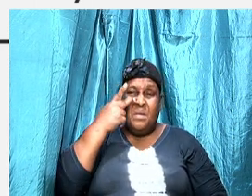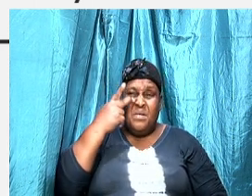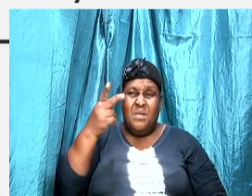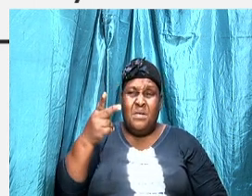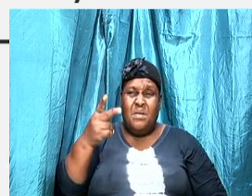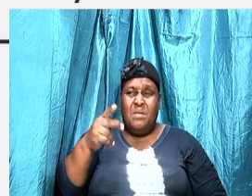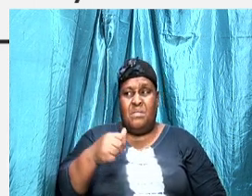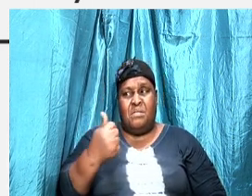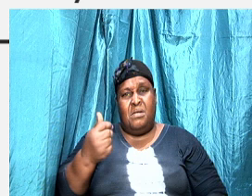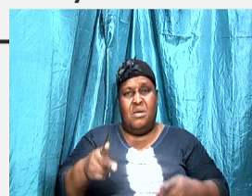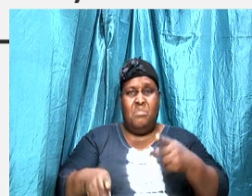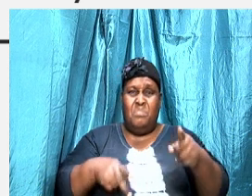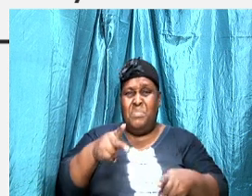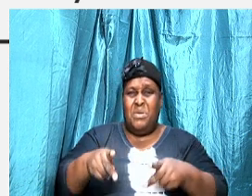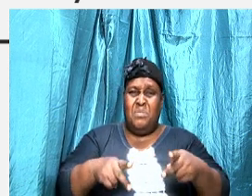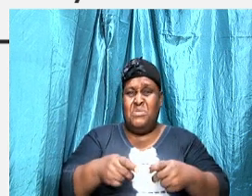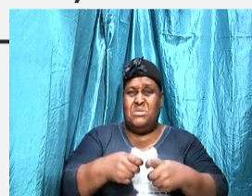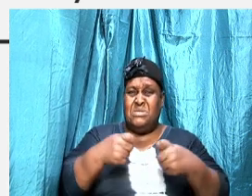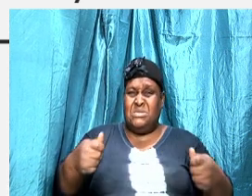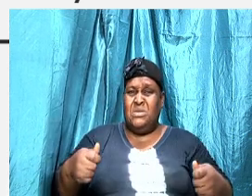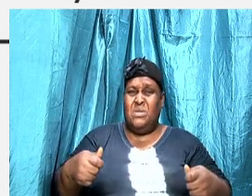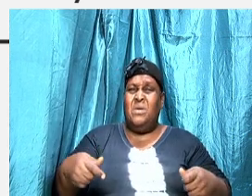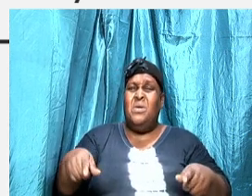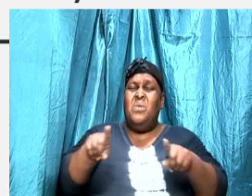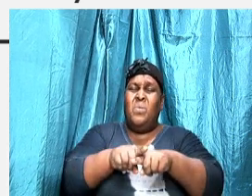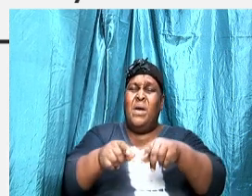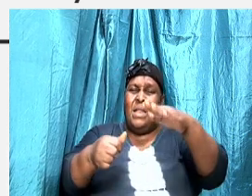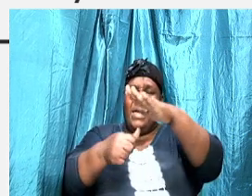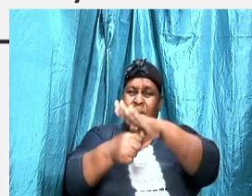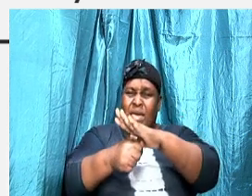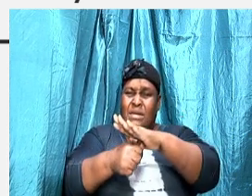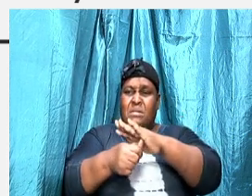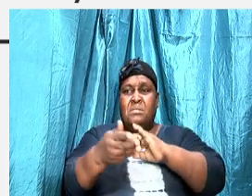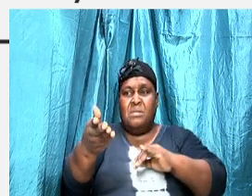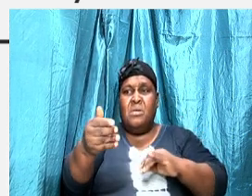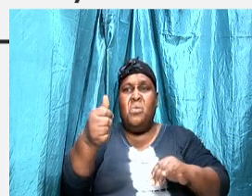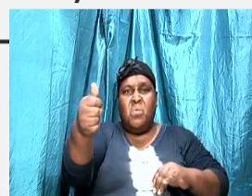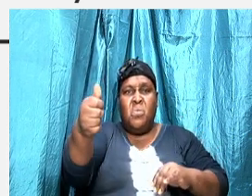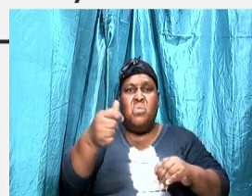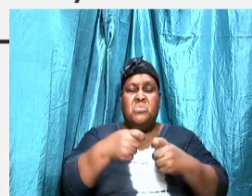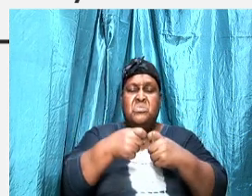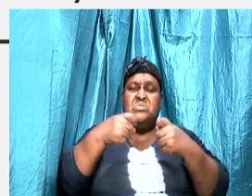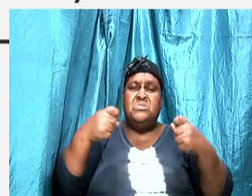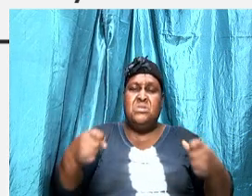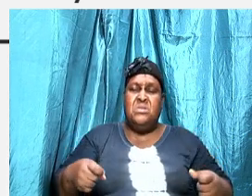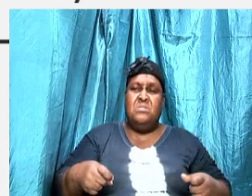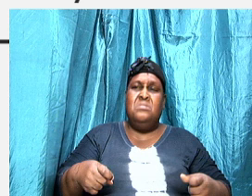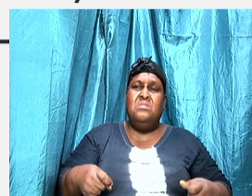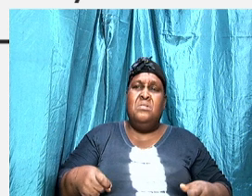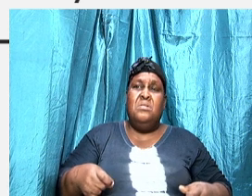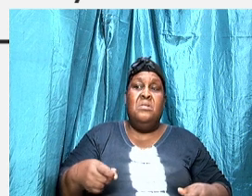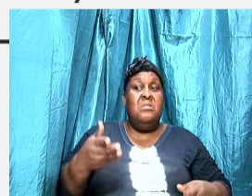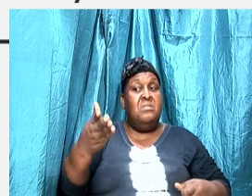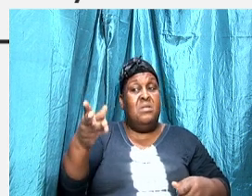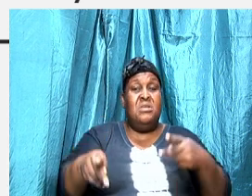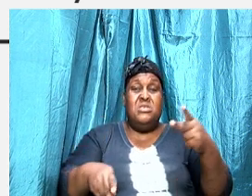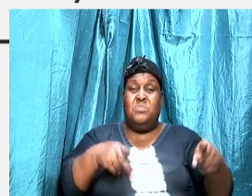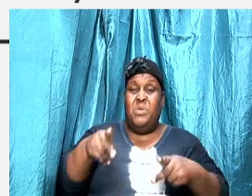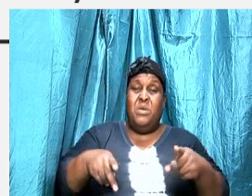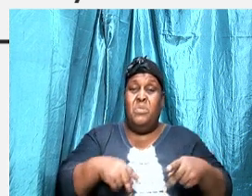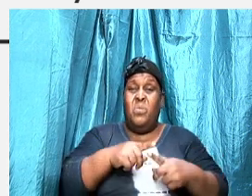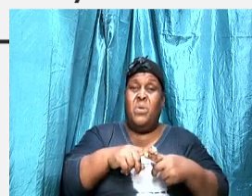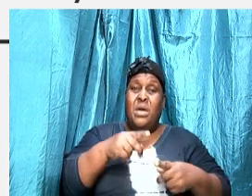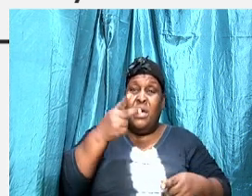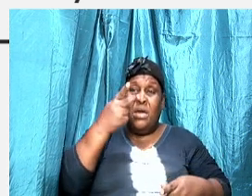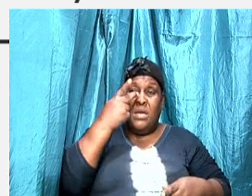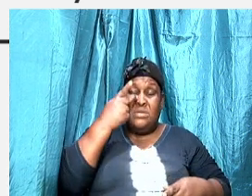being indulgent of their own. And so these persons, when they see sin in others, they